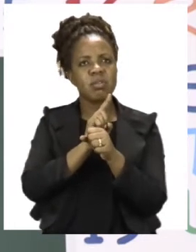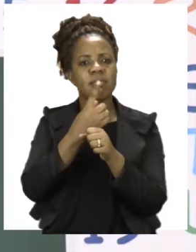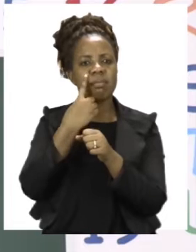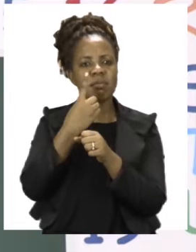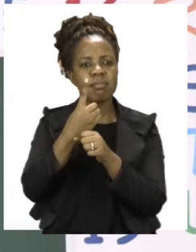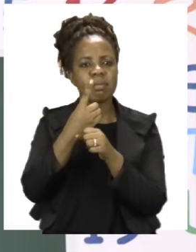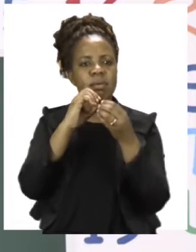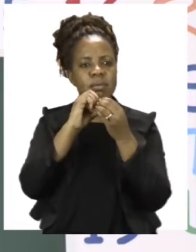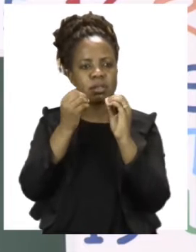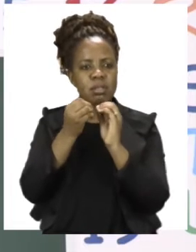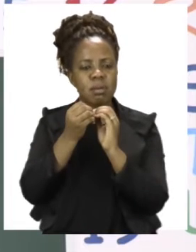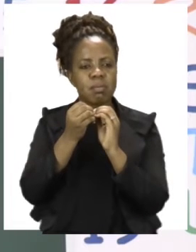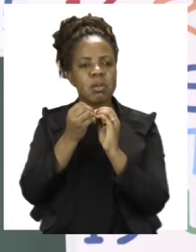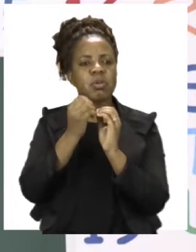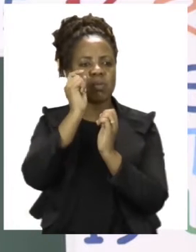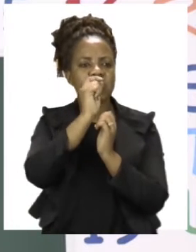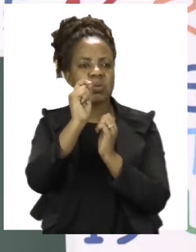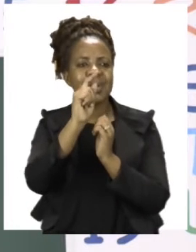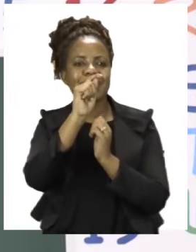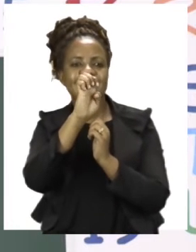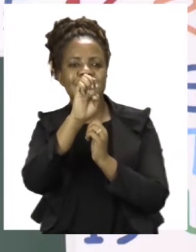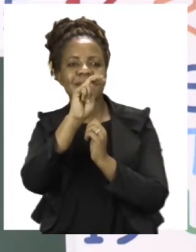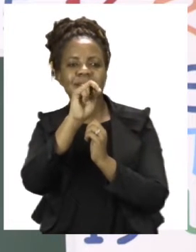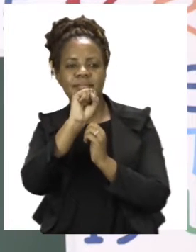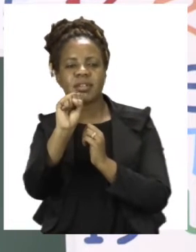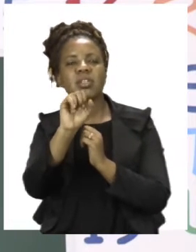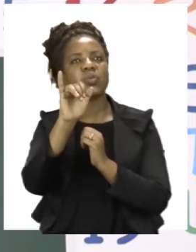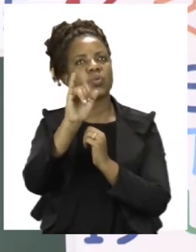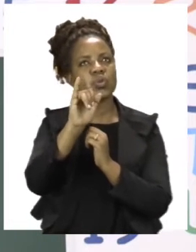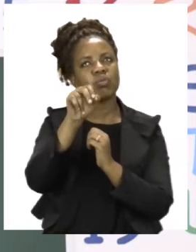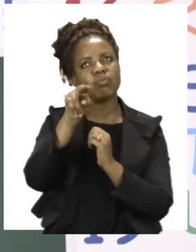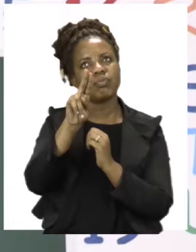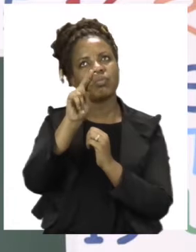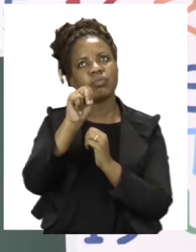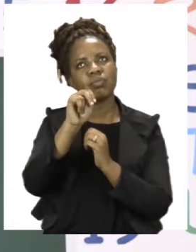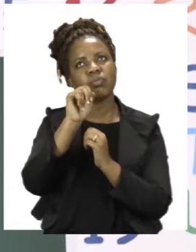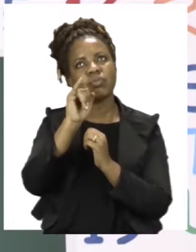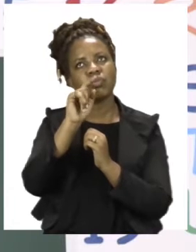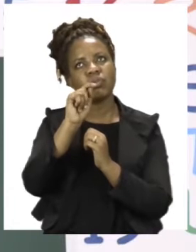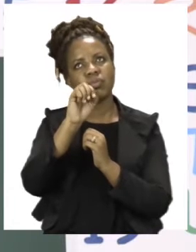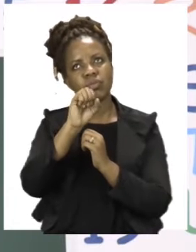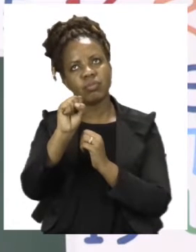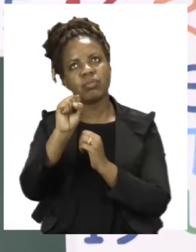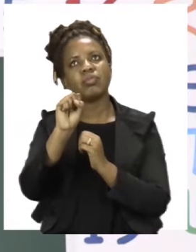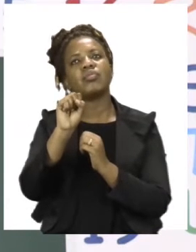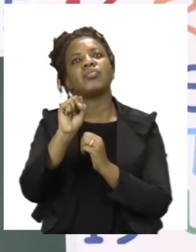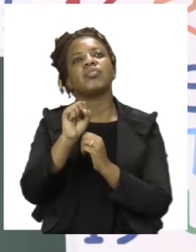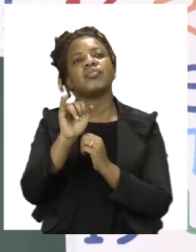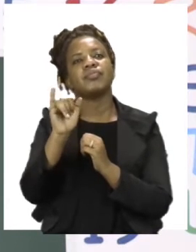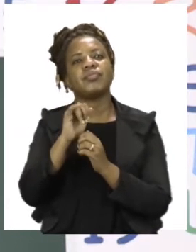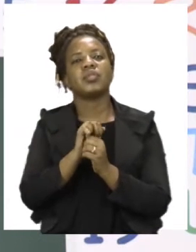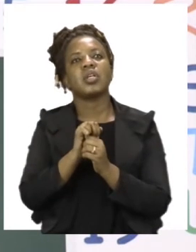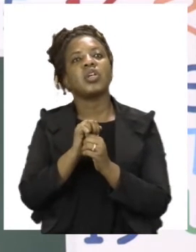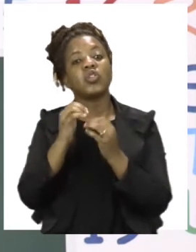your tens sit and where your units sit as well. After that, you can start. Starting from your